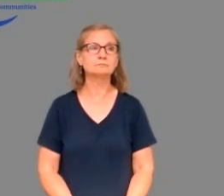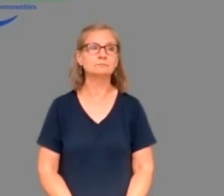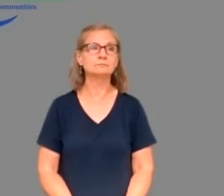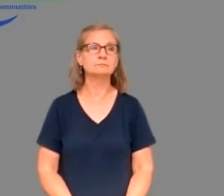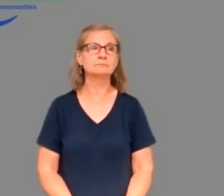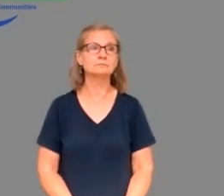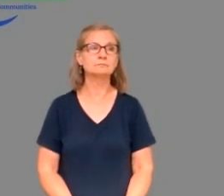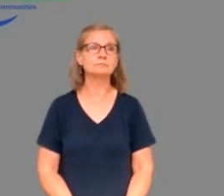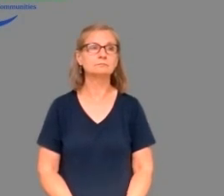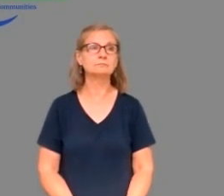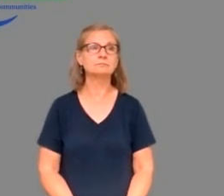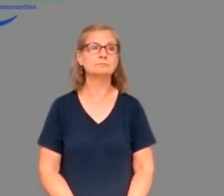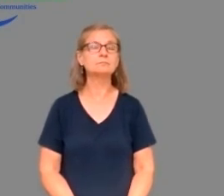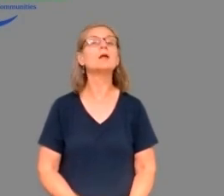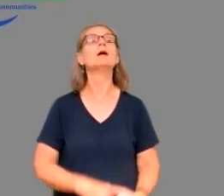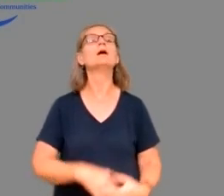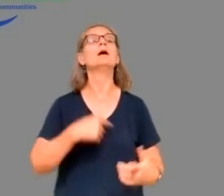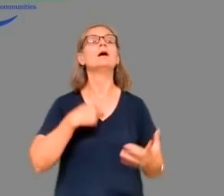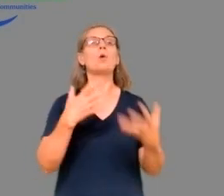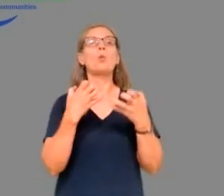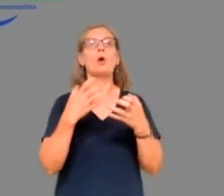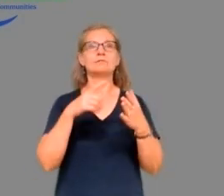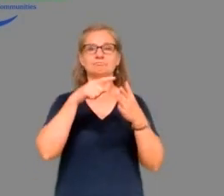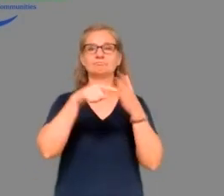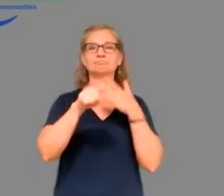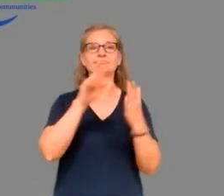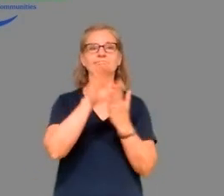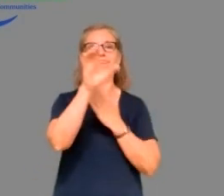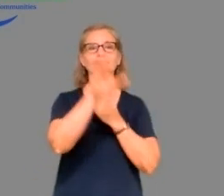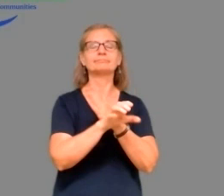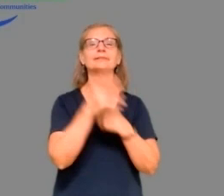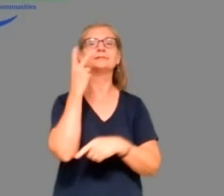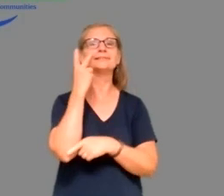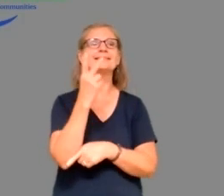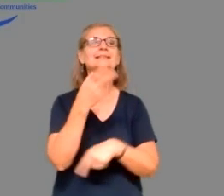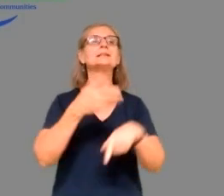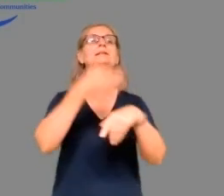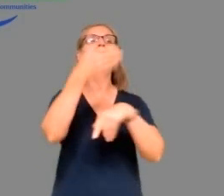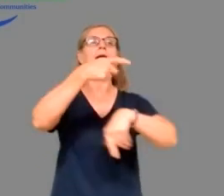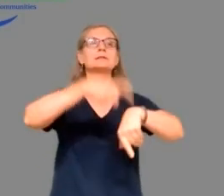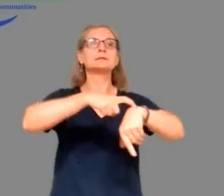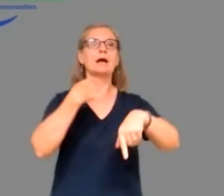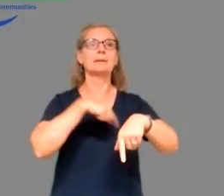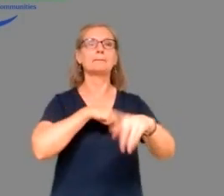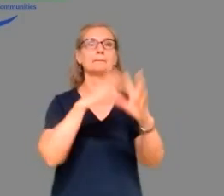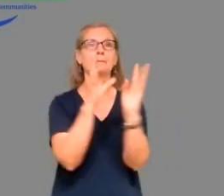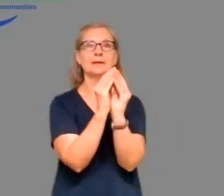When's the next one of these going to be? Let me look at my calendar. For those of you, for those